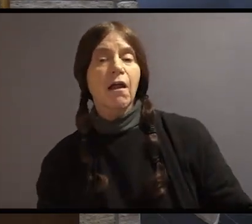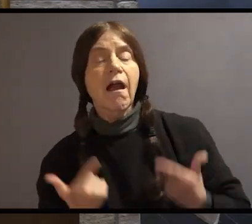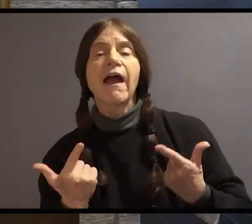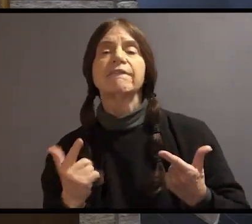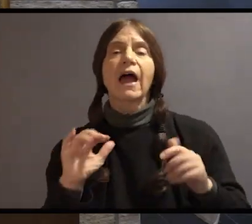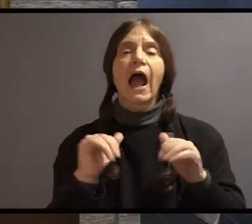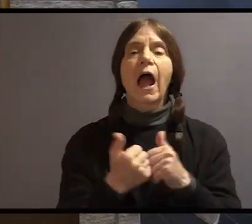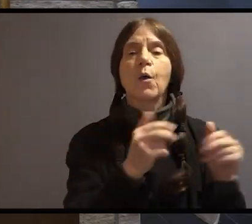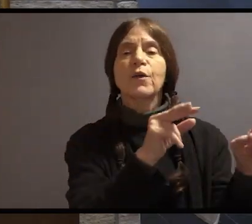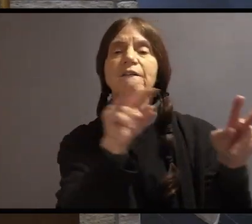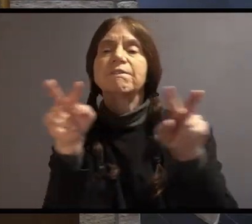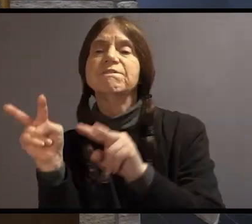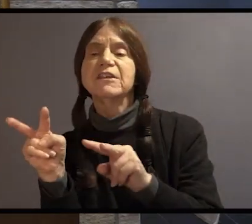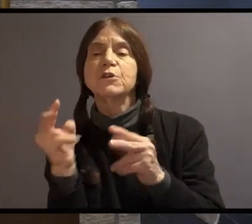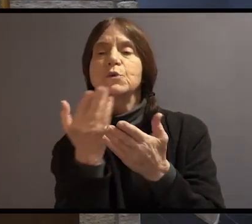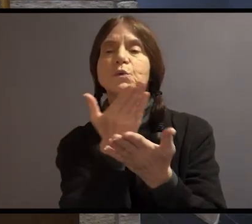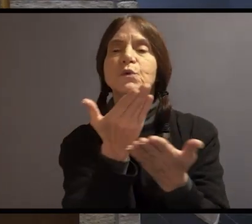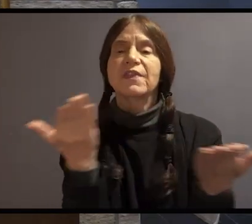everything.